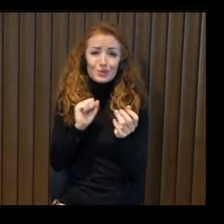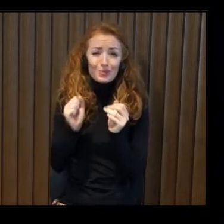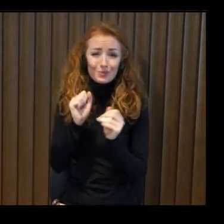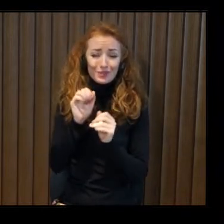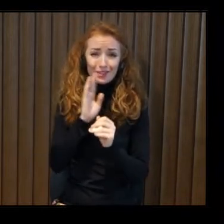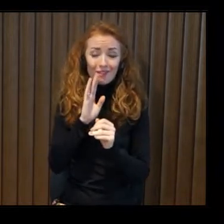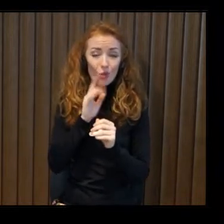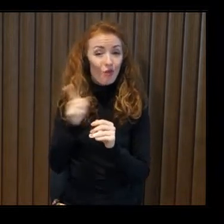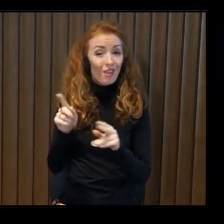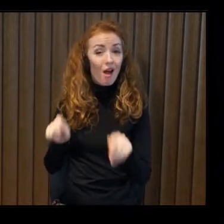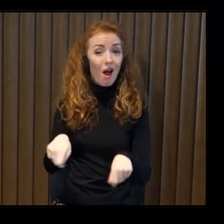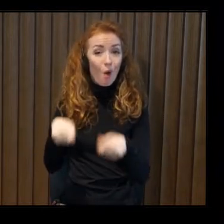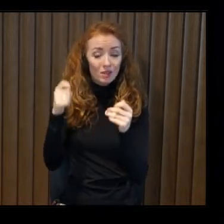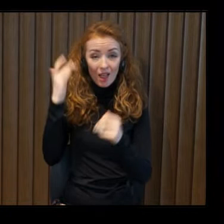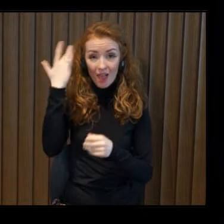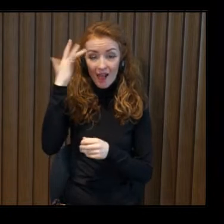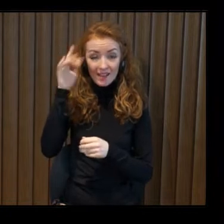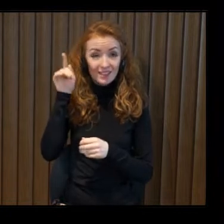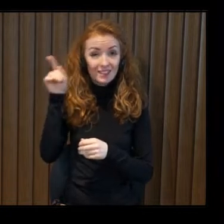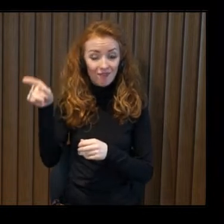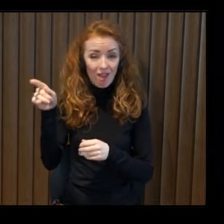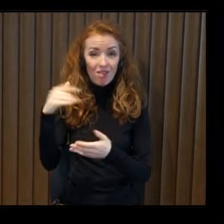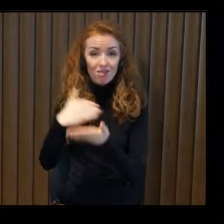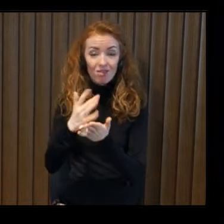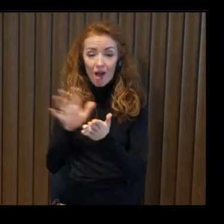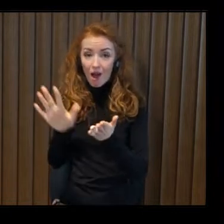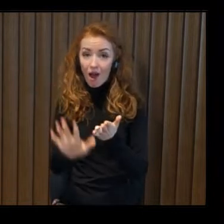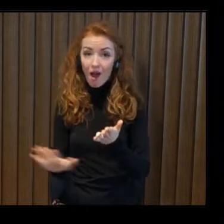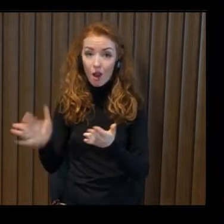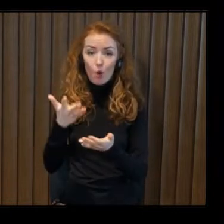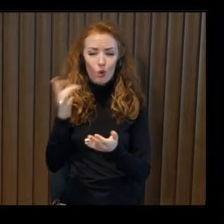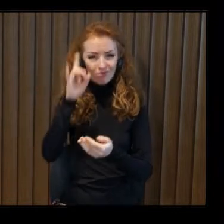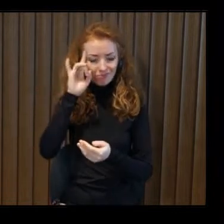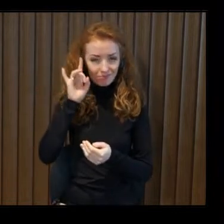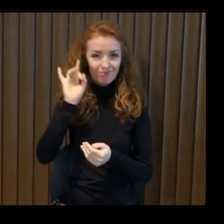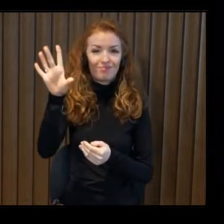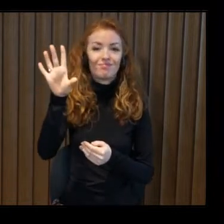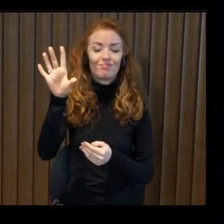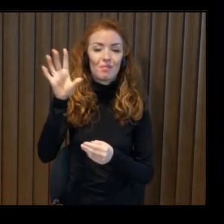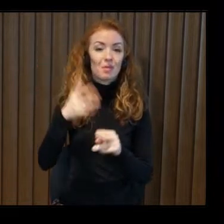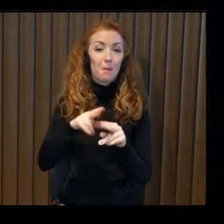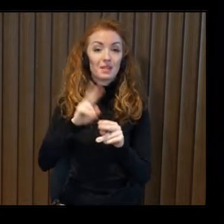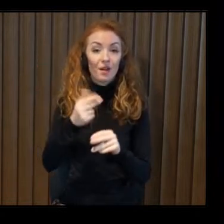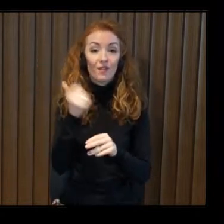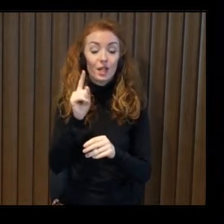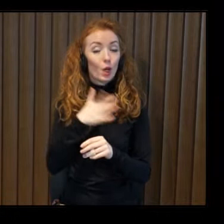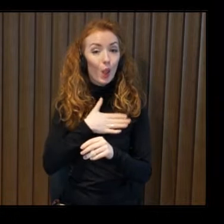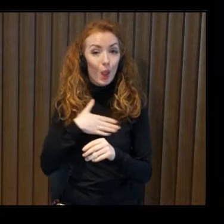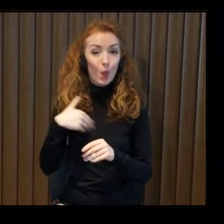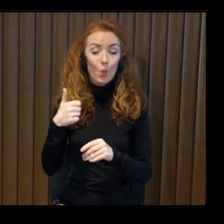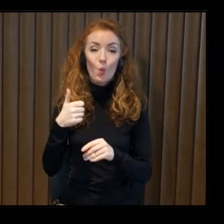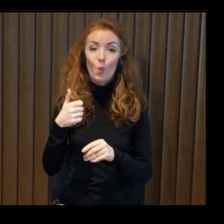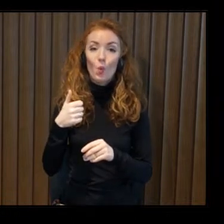where they're known for their politeness and gentility. The way we design our technology should never force us to act